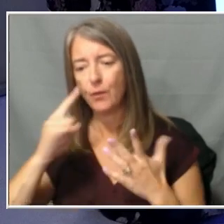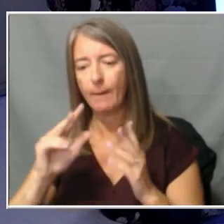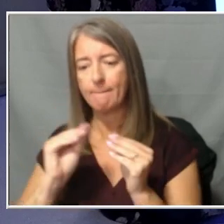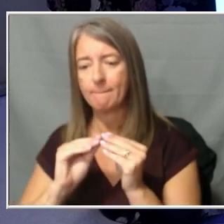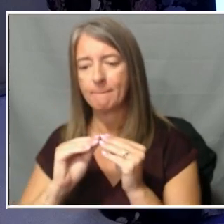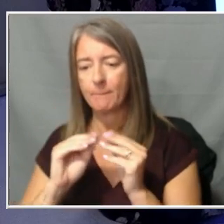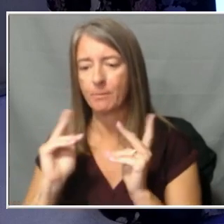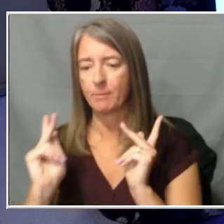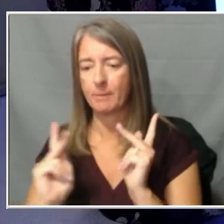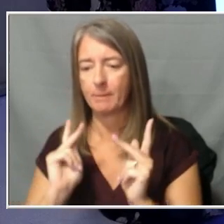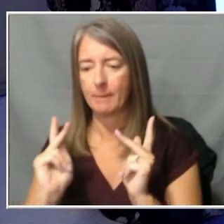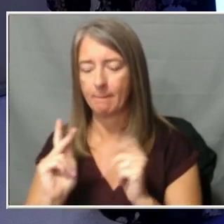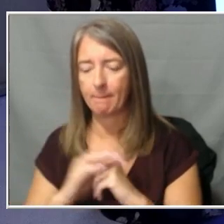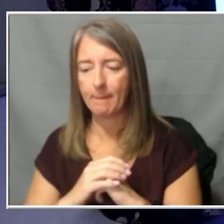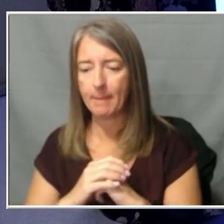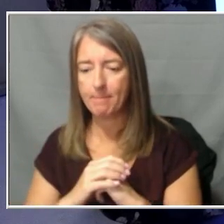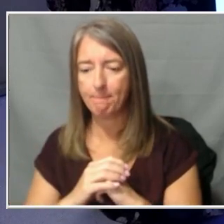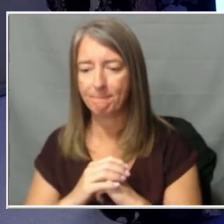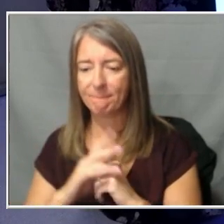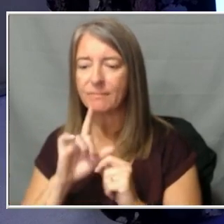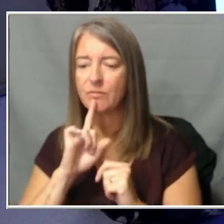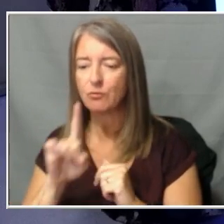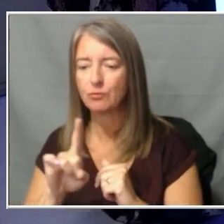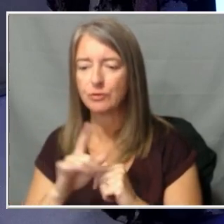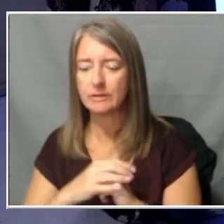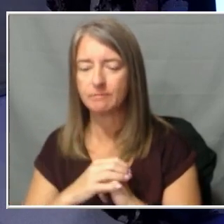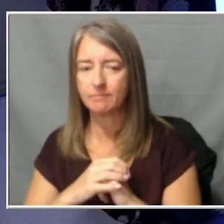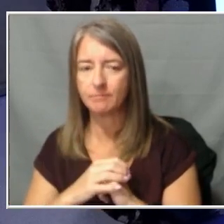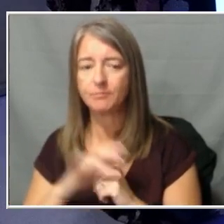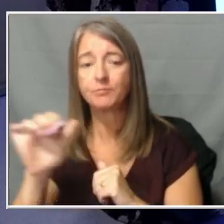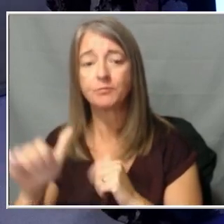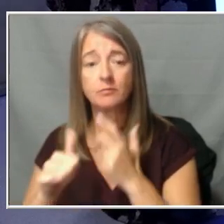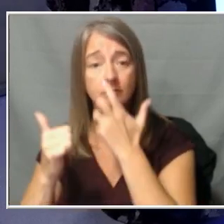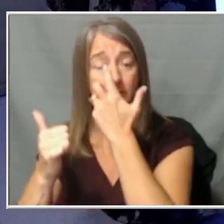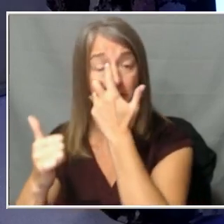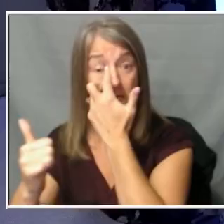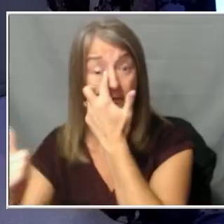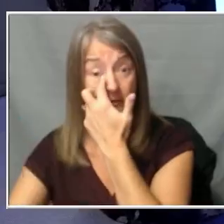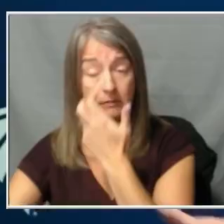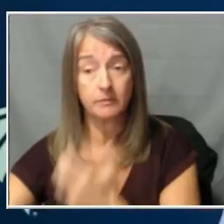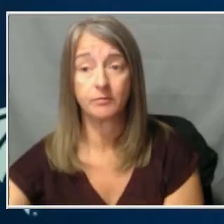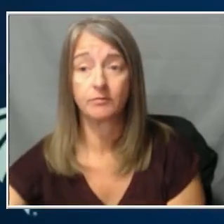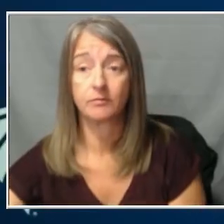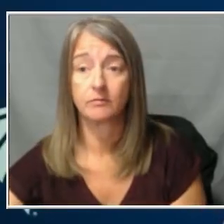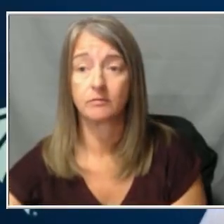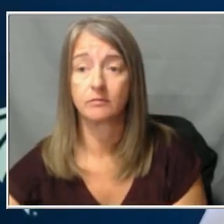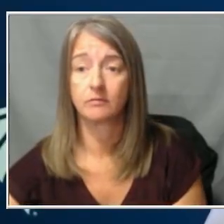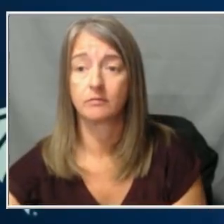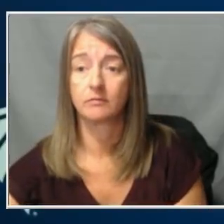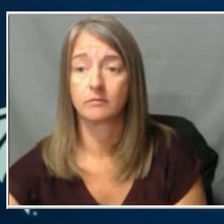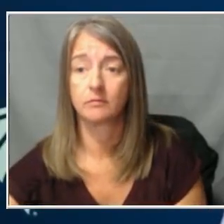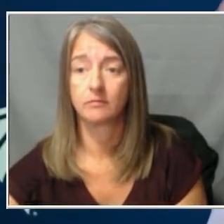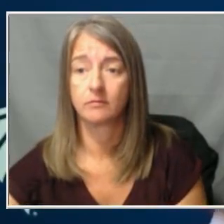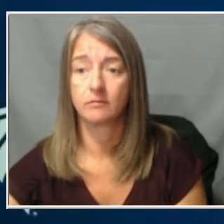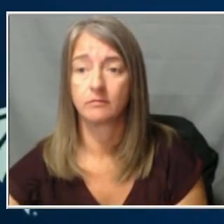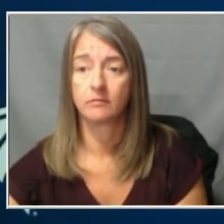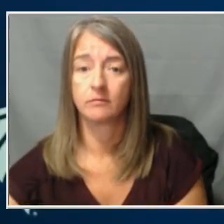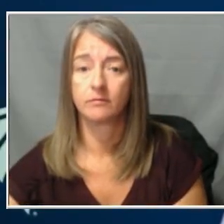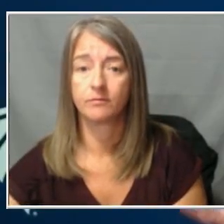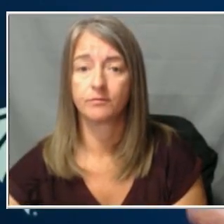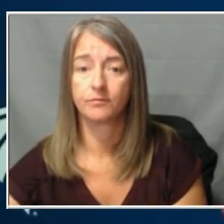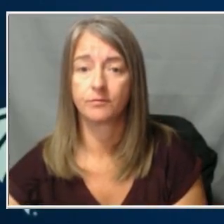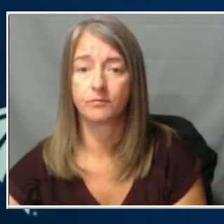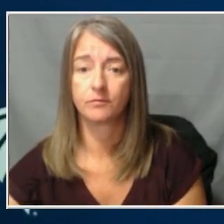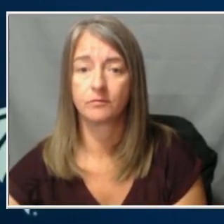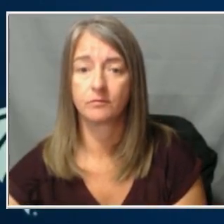that, but she truly is. And the other thing is, when she says she thanked me, but she really thank the